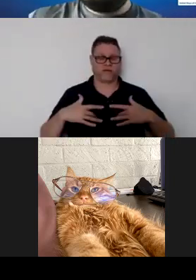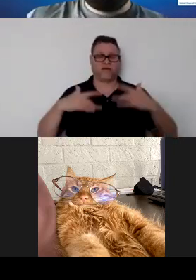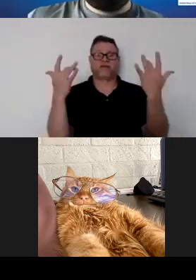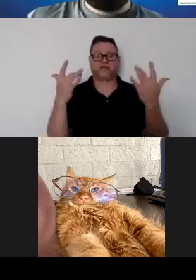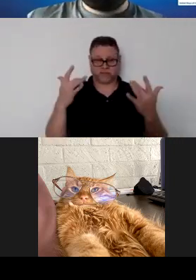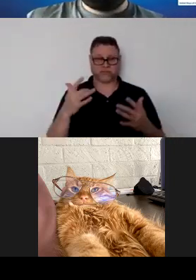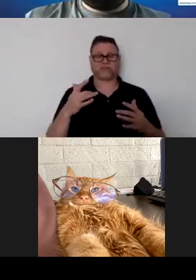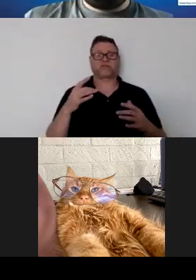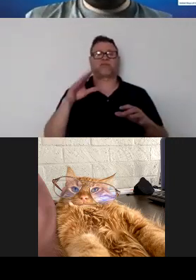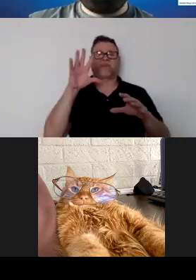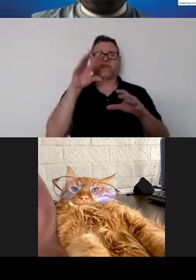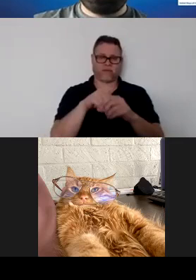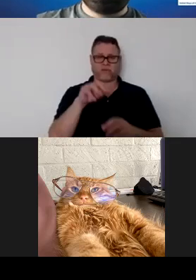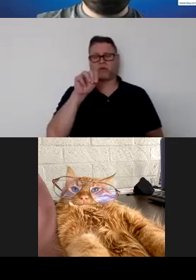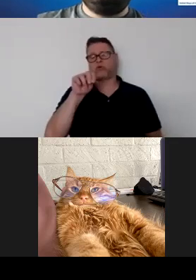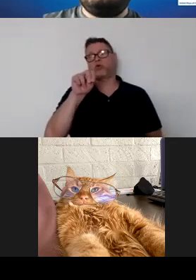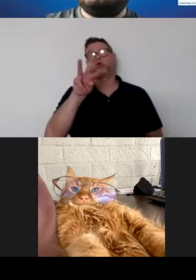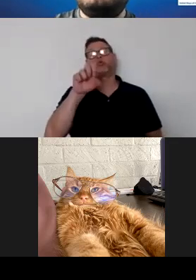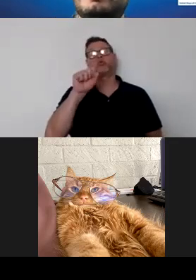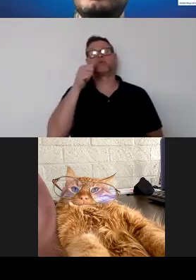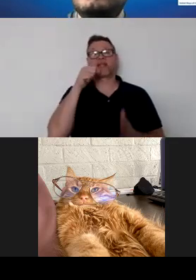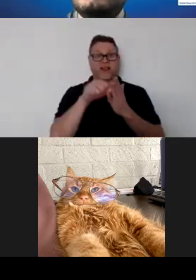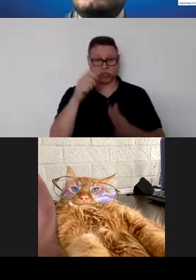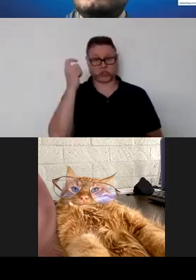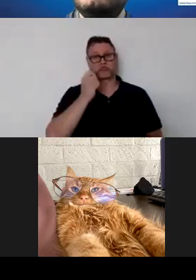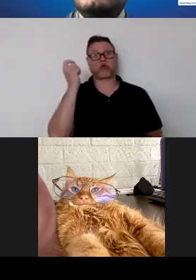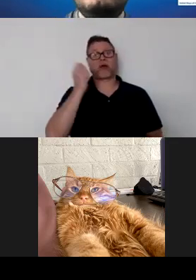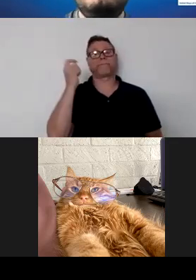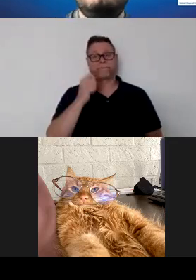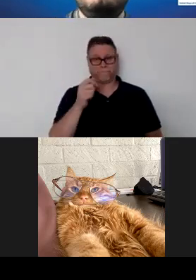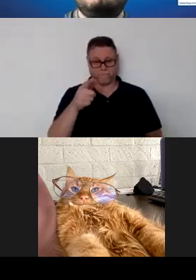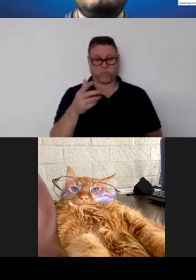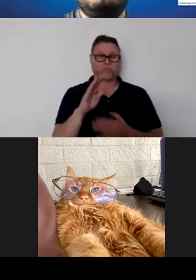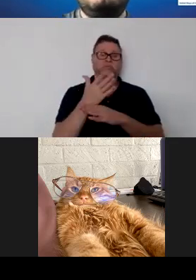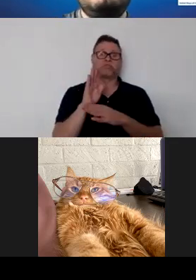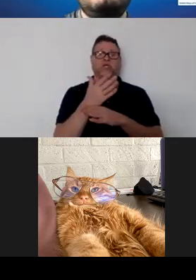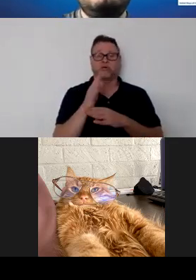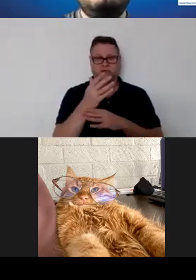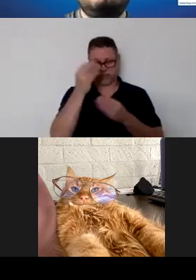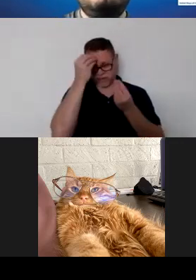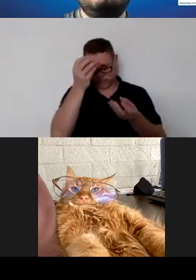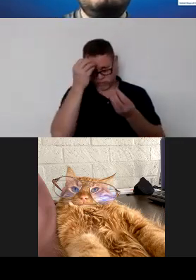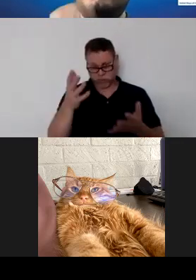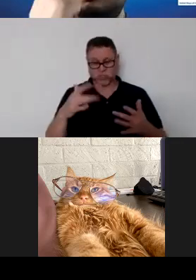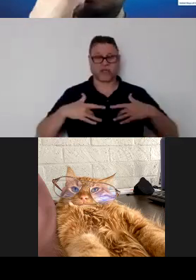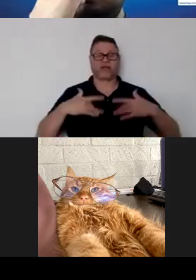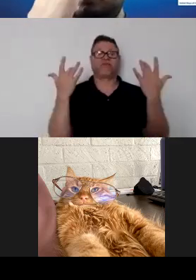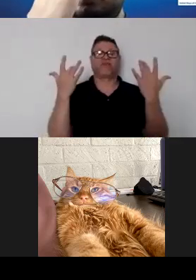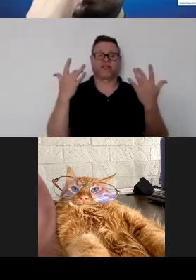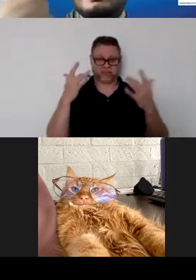subscribe to our newsletter, because we are always sharing resources, information, and of course the events that we